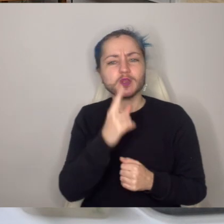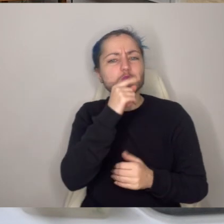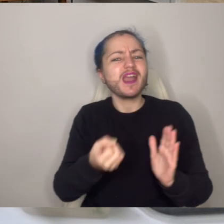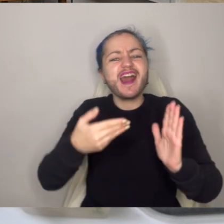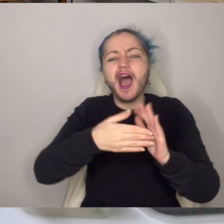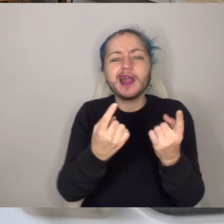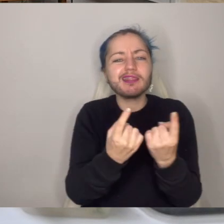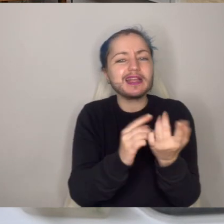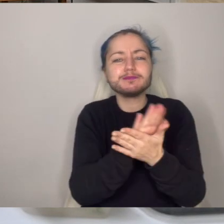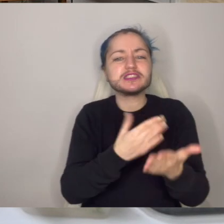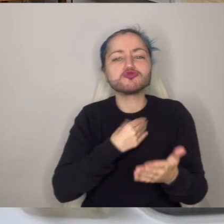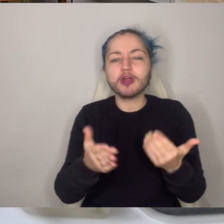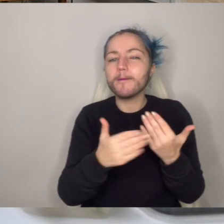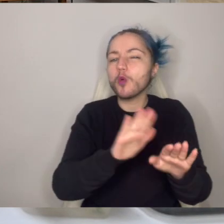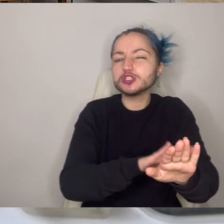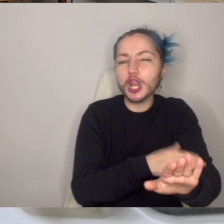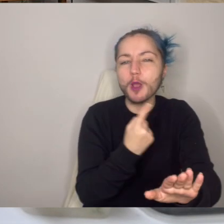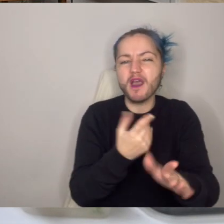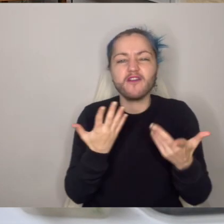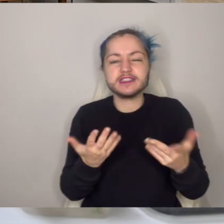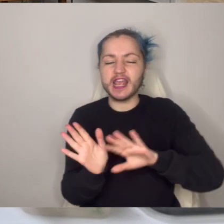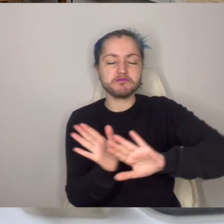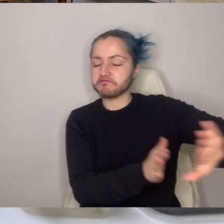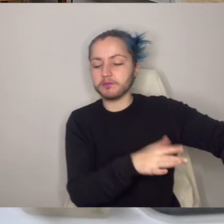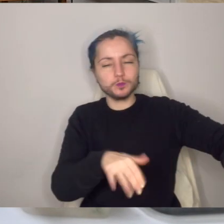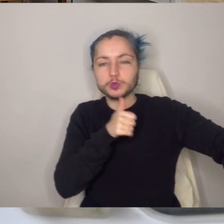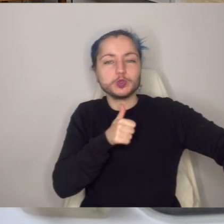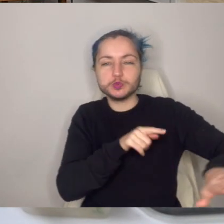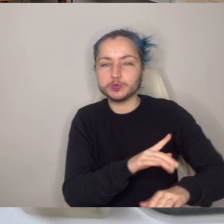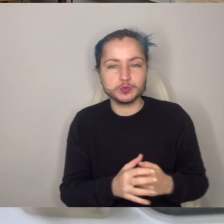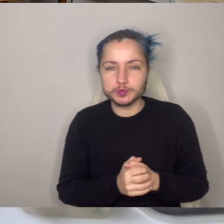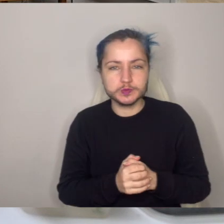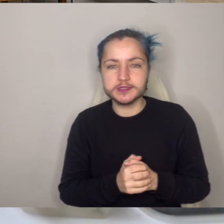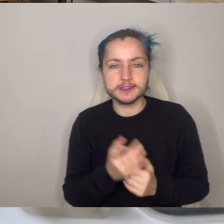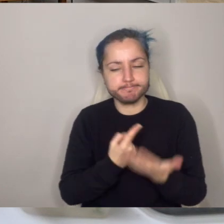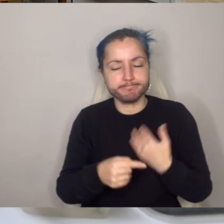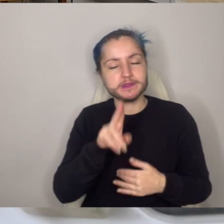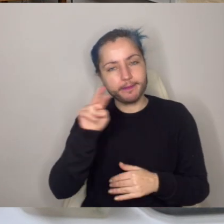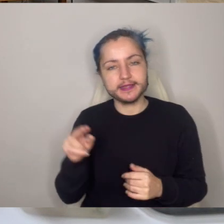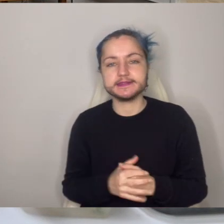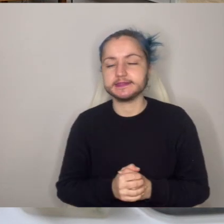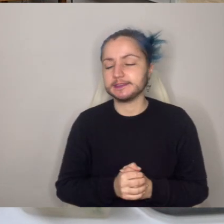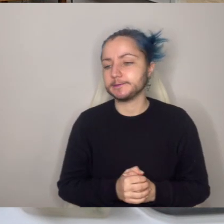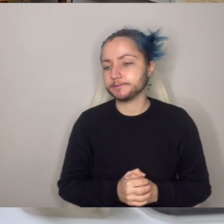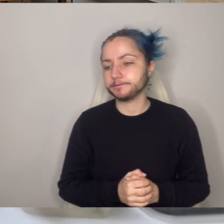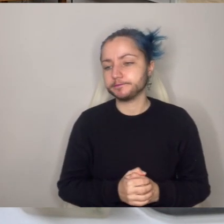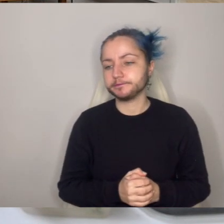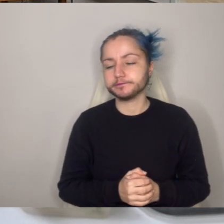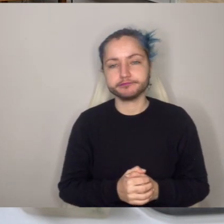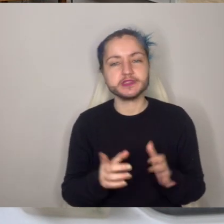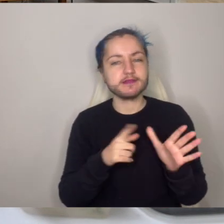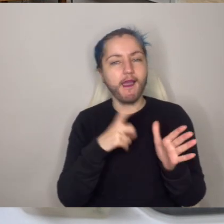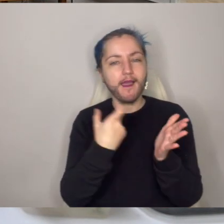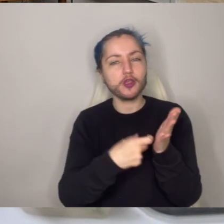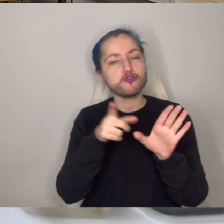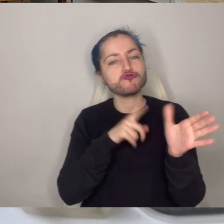can add to the paint to slow down the drying, but I'm not using that at the moment. We're